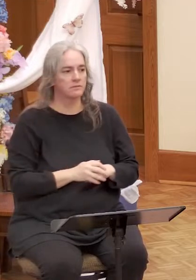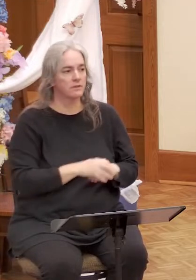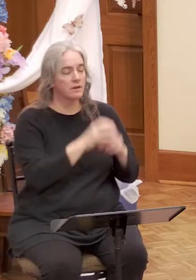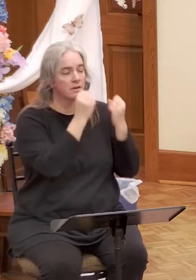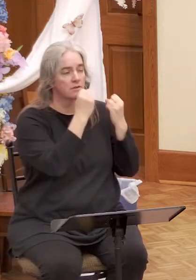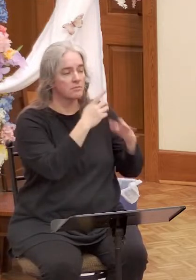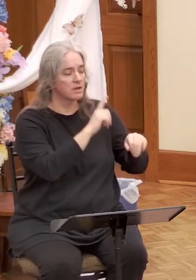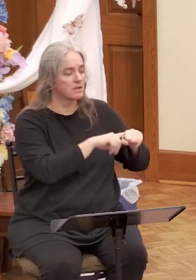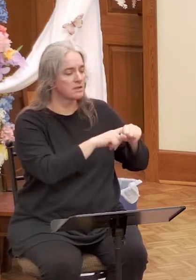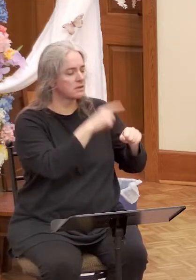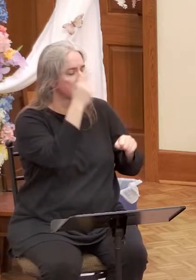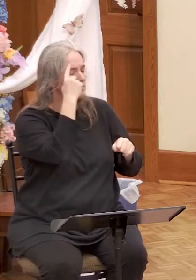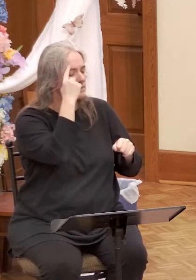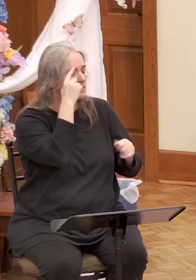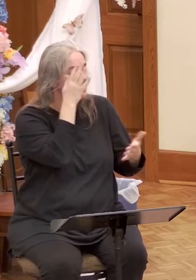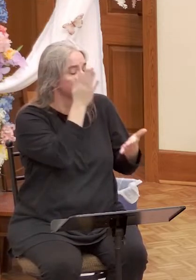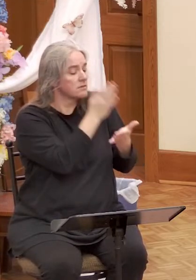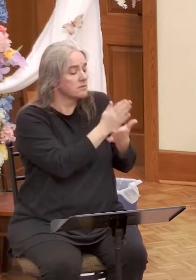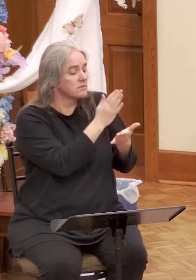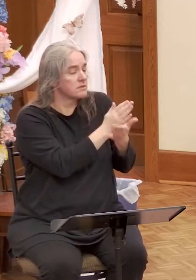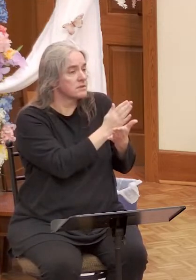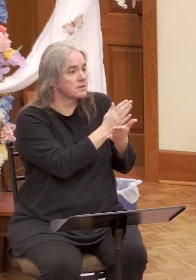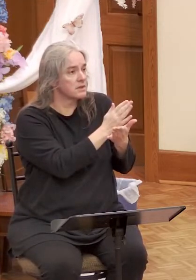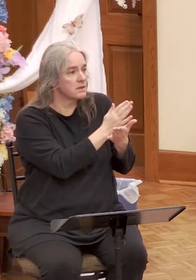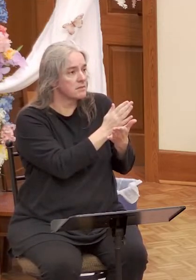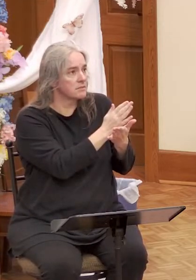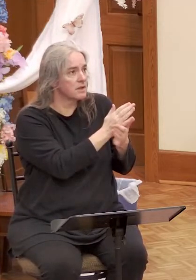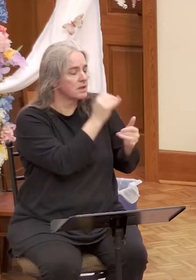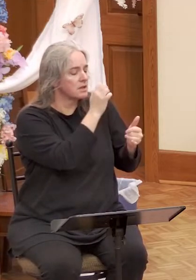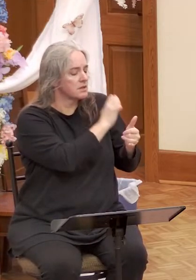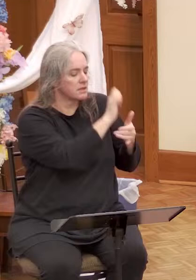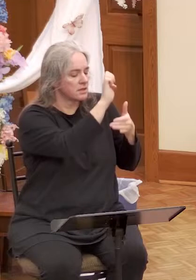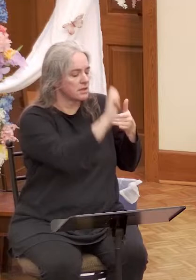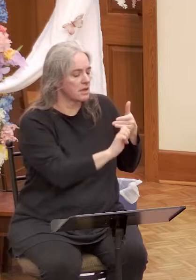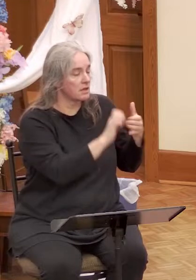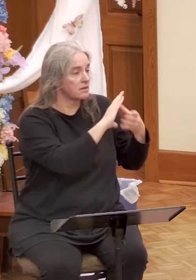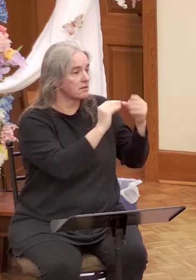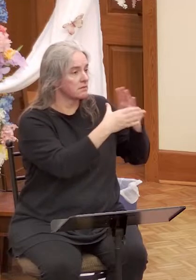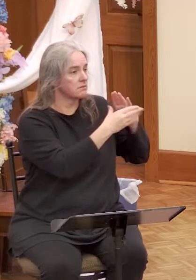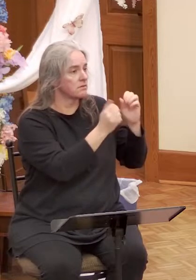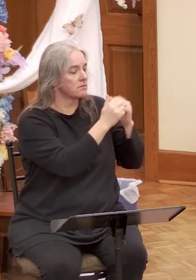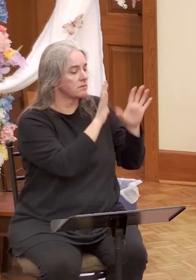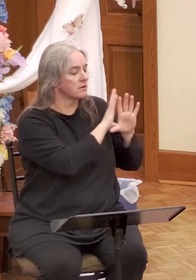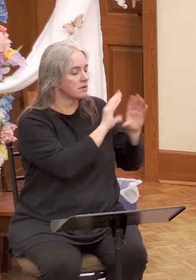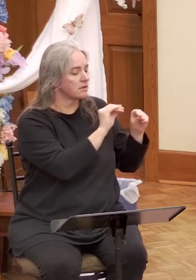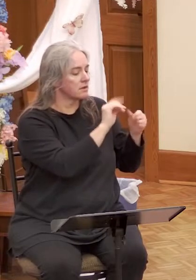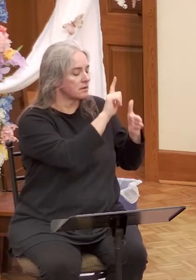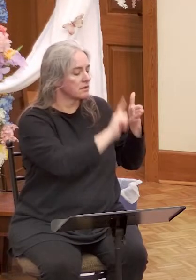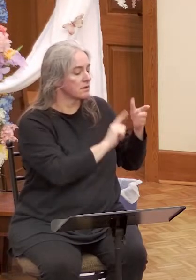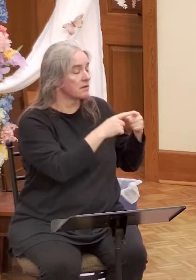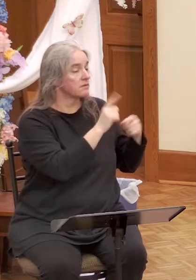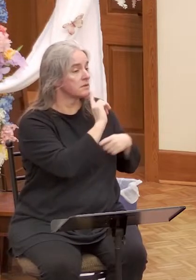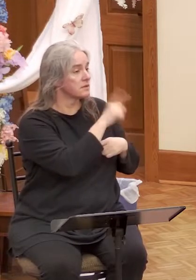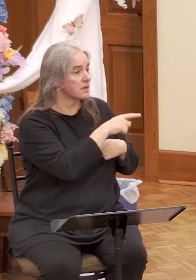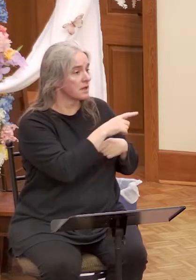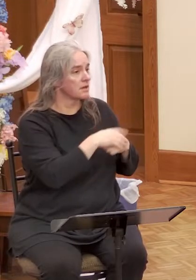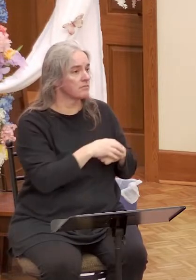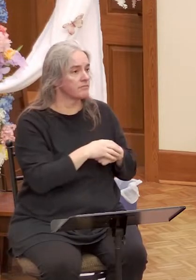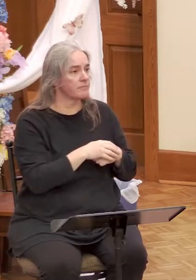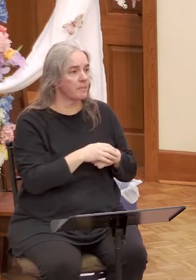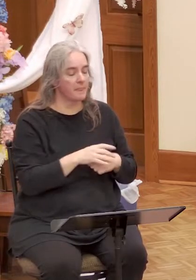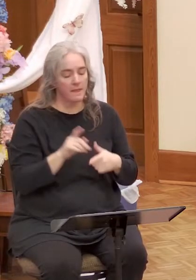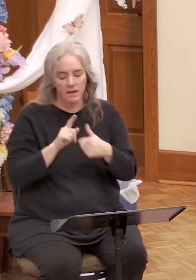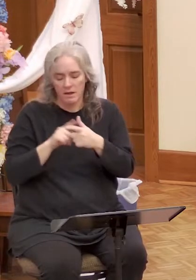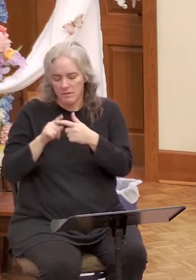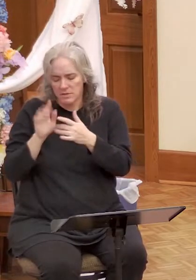of the road, the finale of the story, with nothing left to say. Then Jesus began to tell